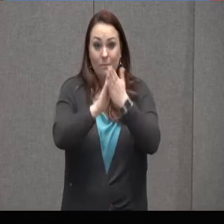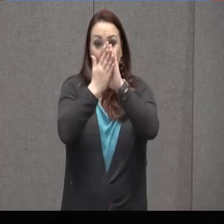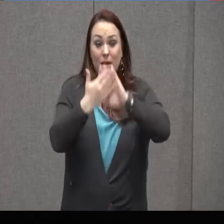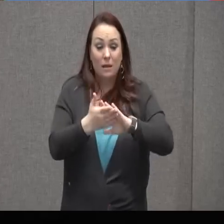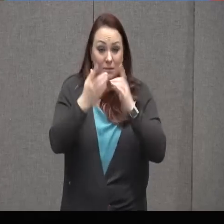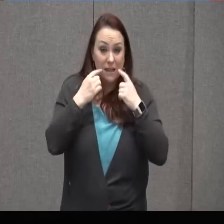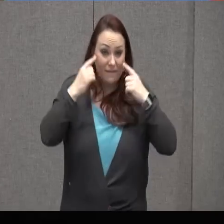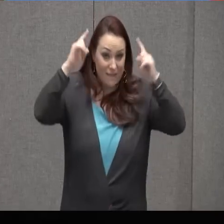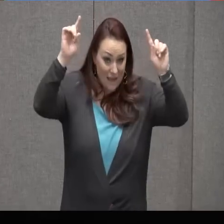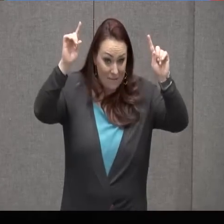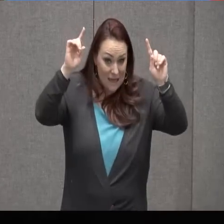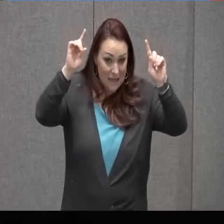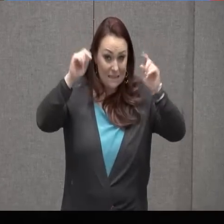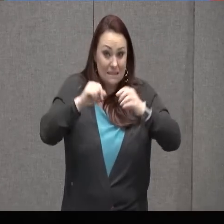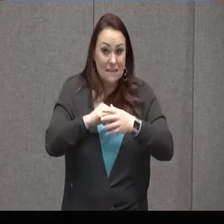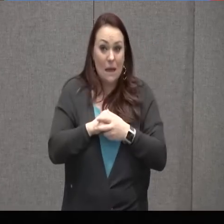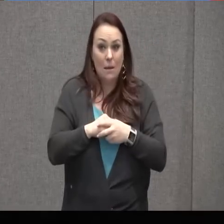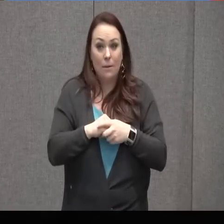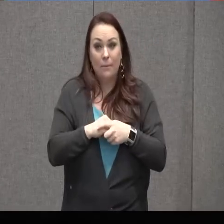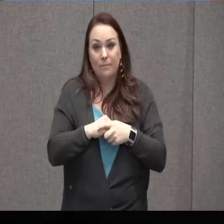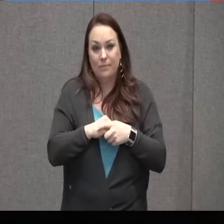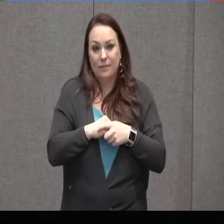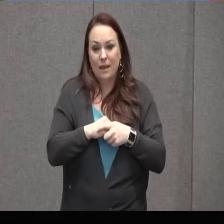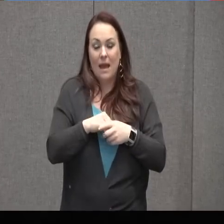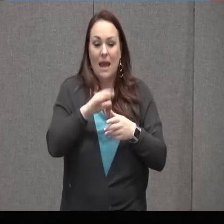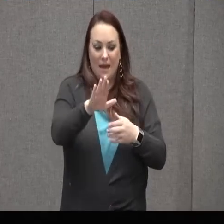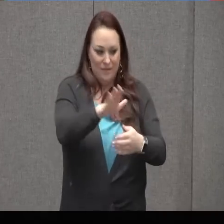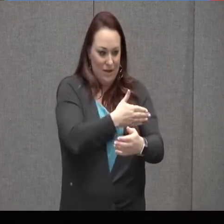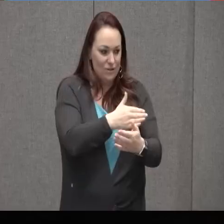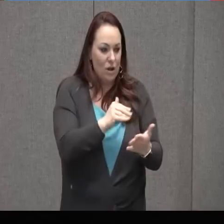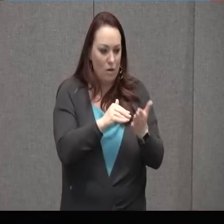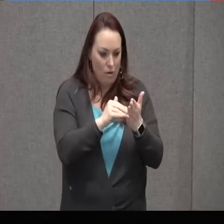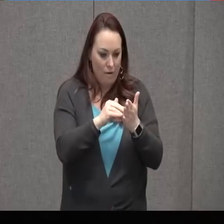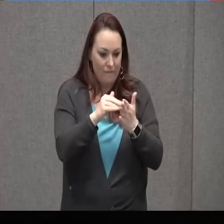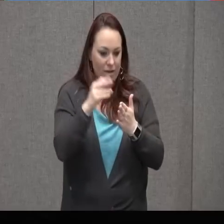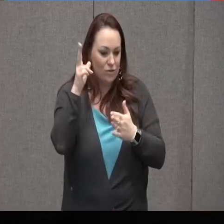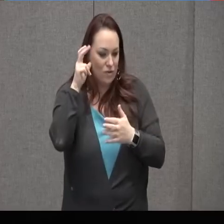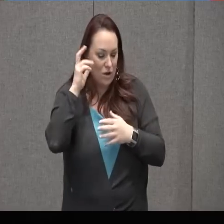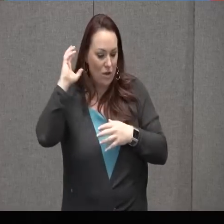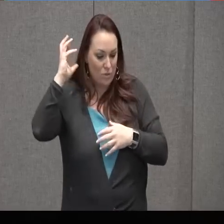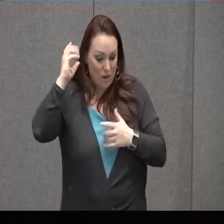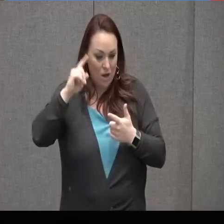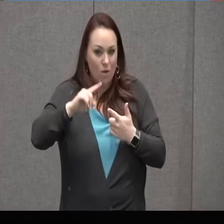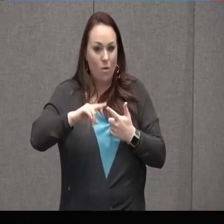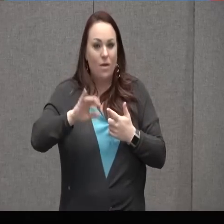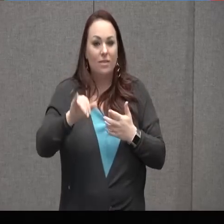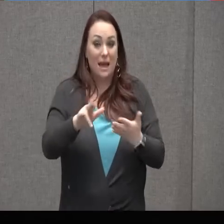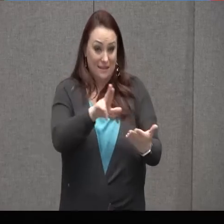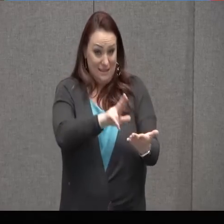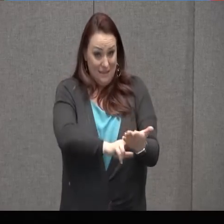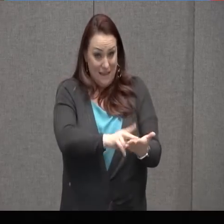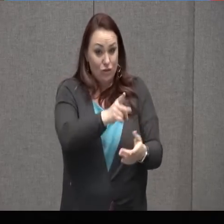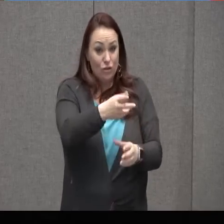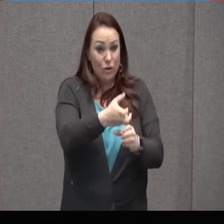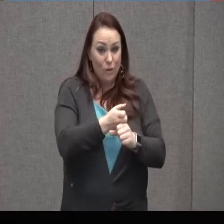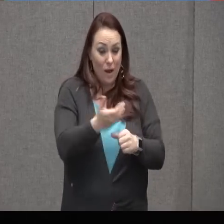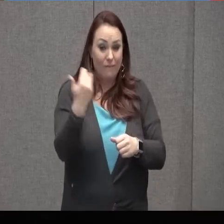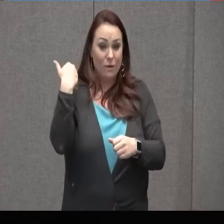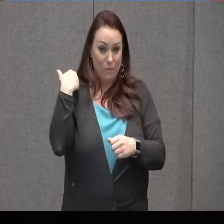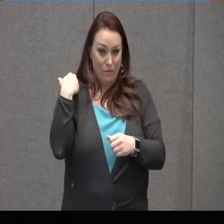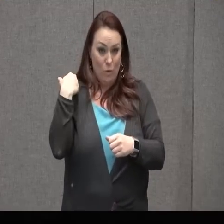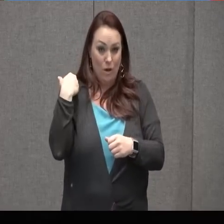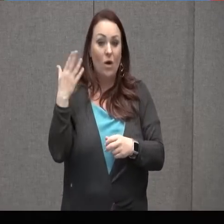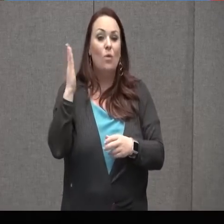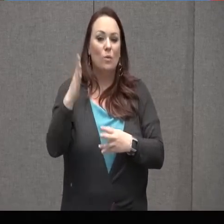famous, and their songs start playing on the radio, maybe that autograph you got will appreciate